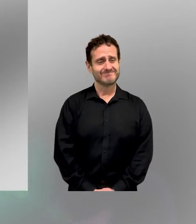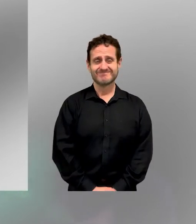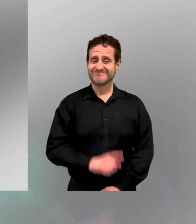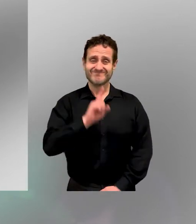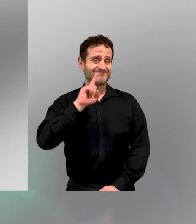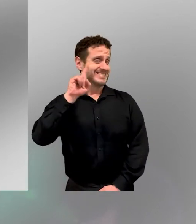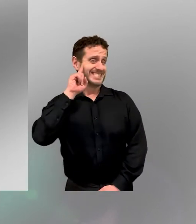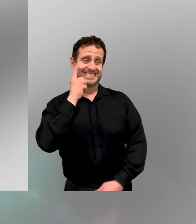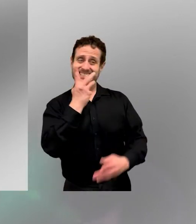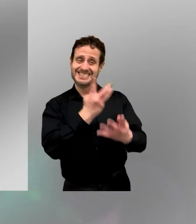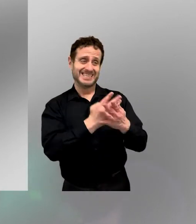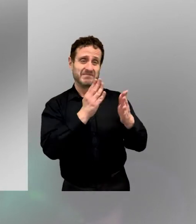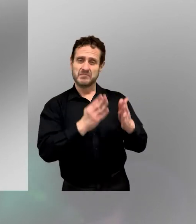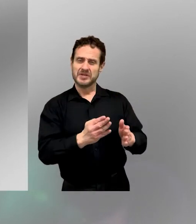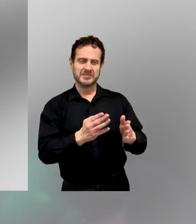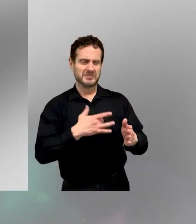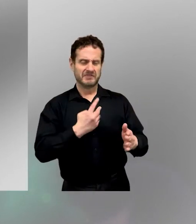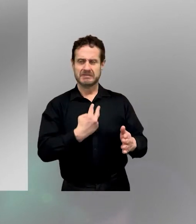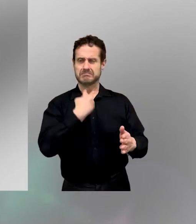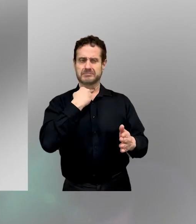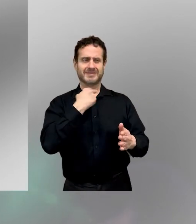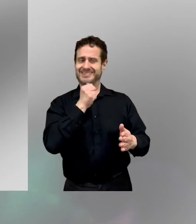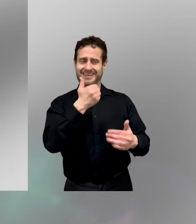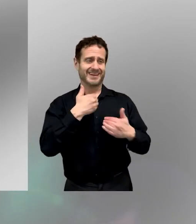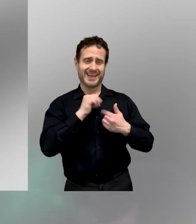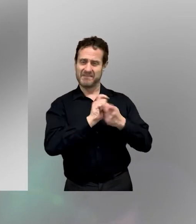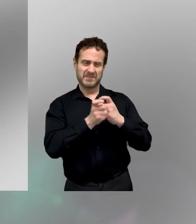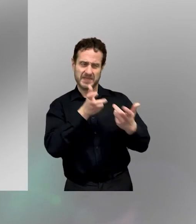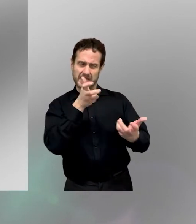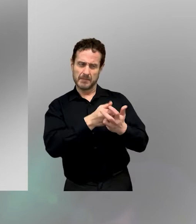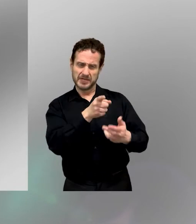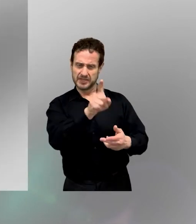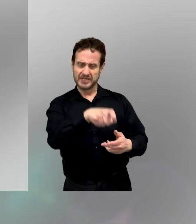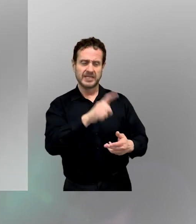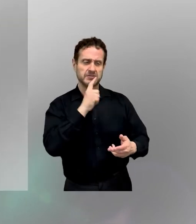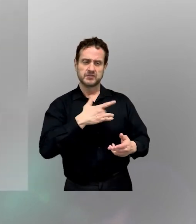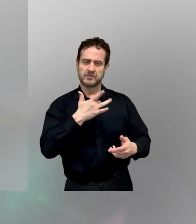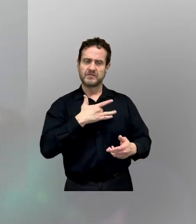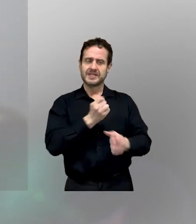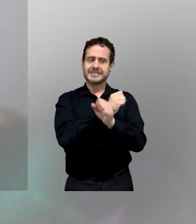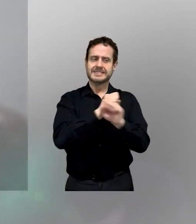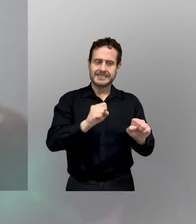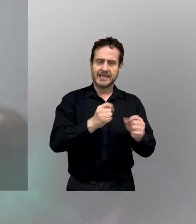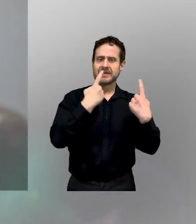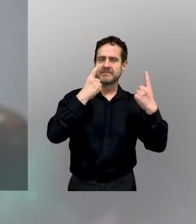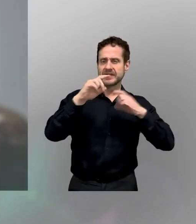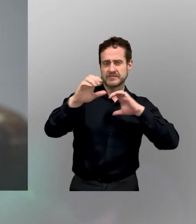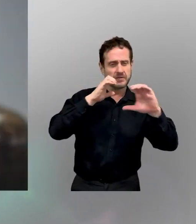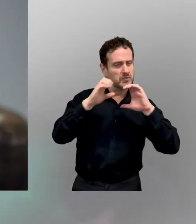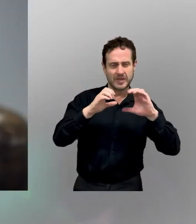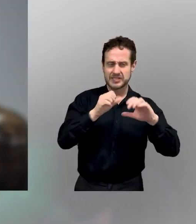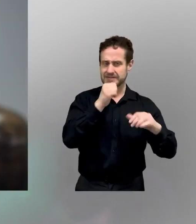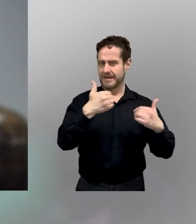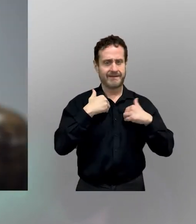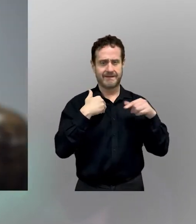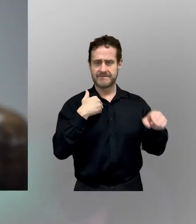They were not really receiving the accommodations they needed in order to effectively and safely communicate in the prison environment. That was something